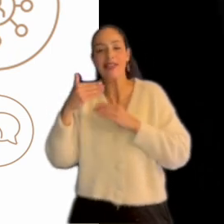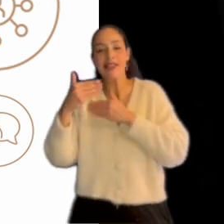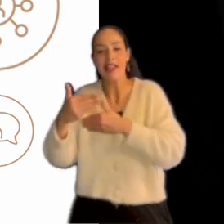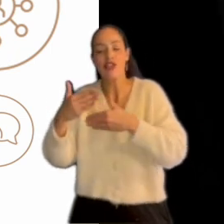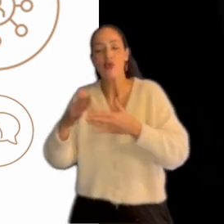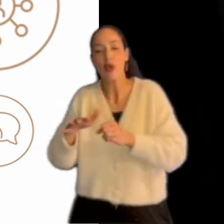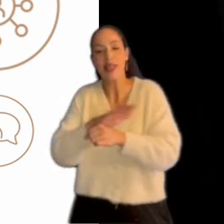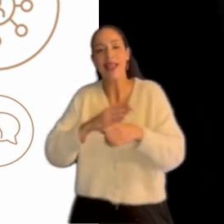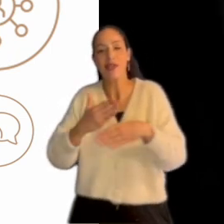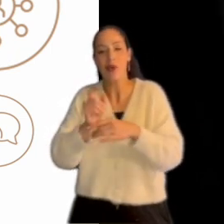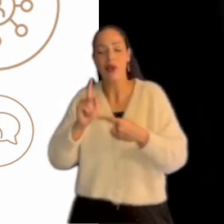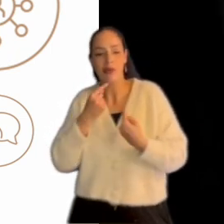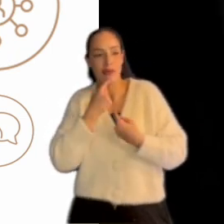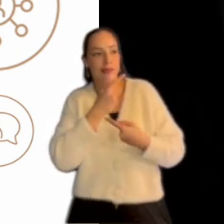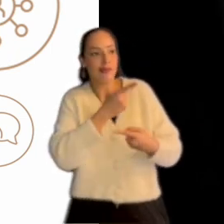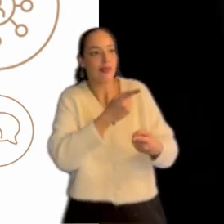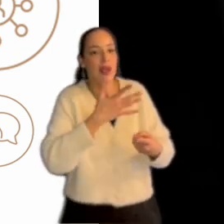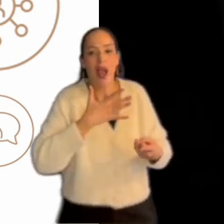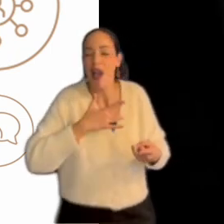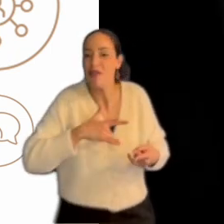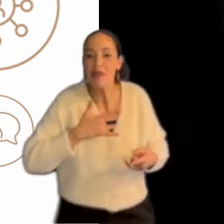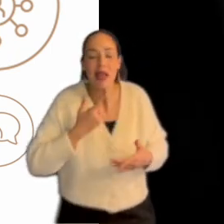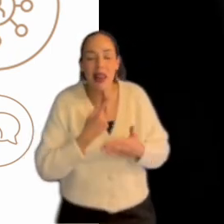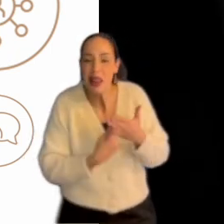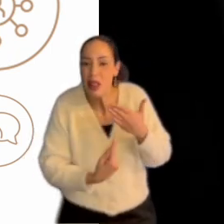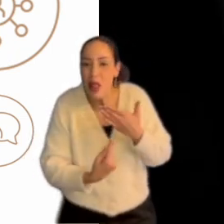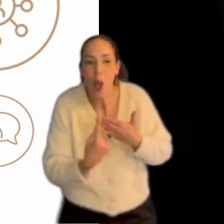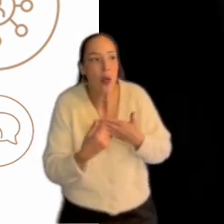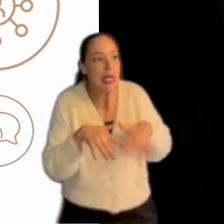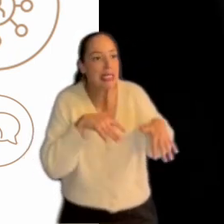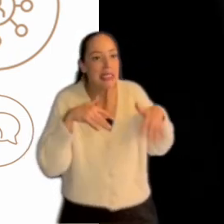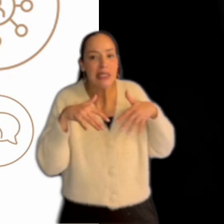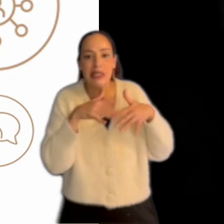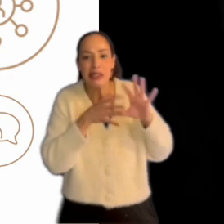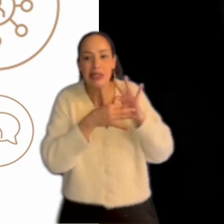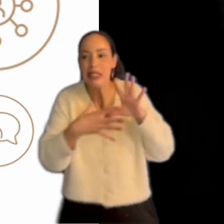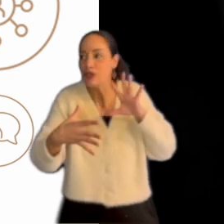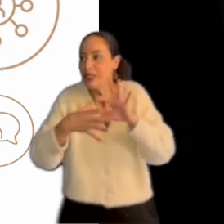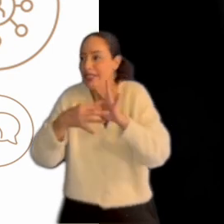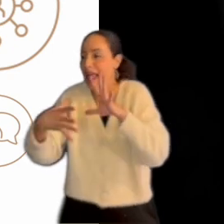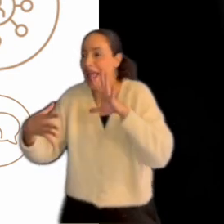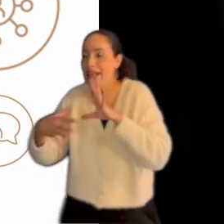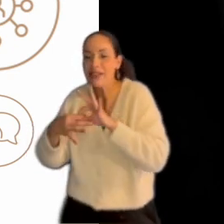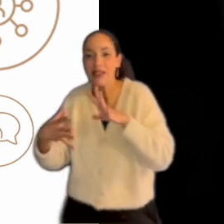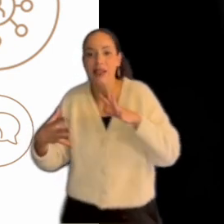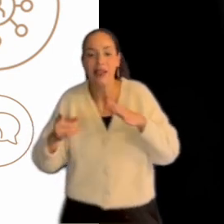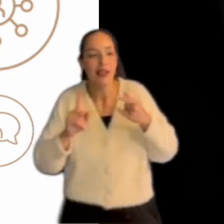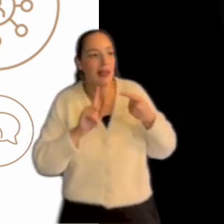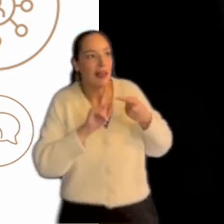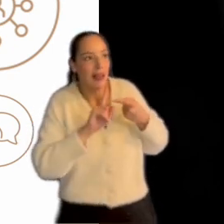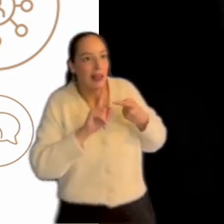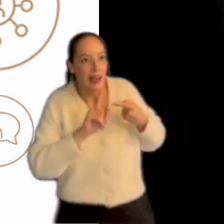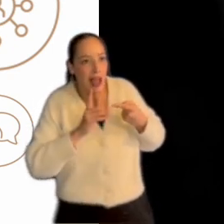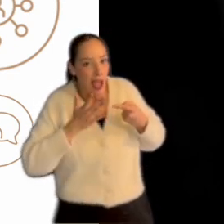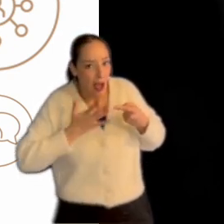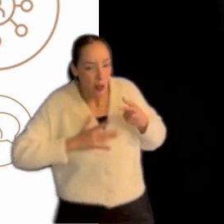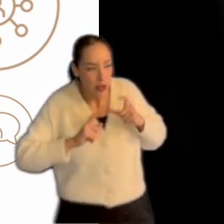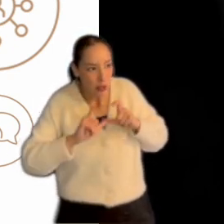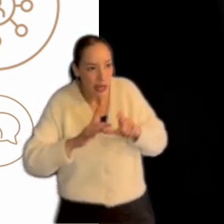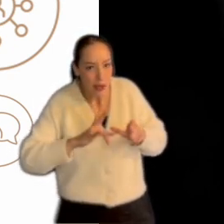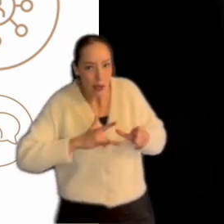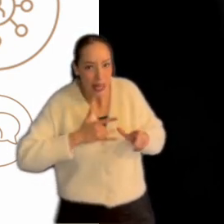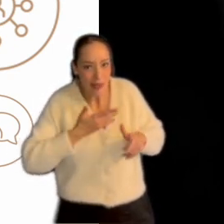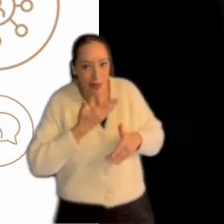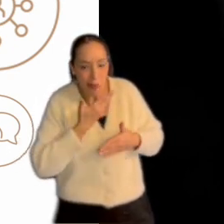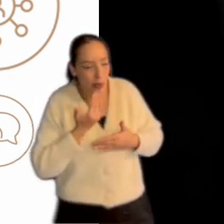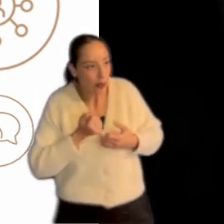whether she wanted to continue to live without her husband, who had been her closest companion for so long. She described empty days and panicked